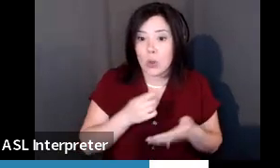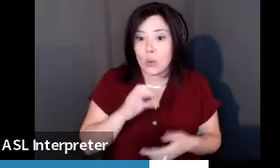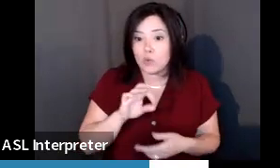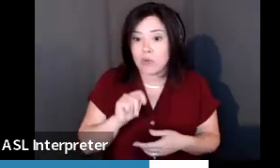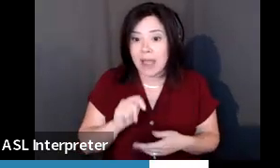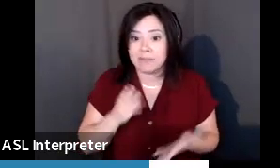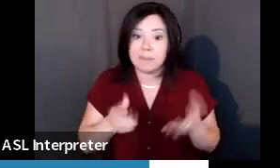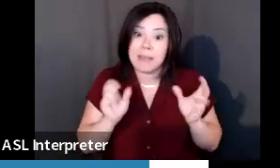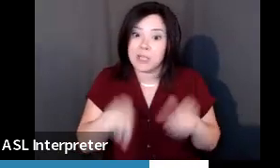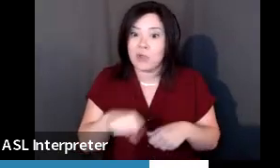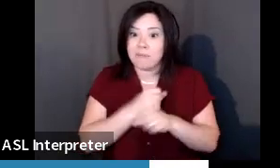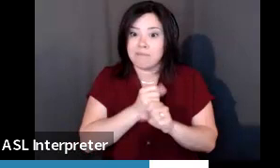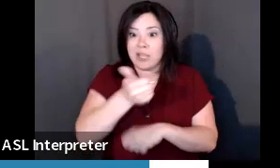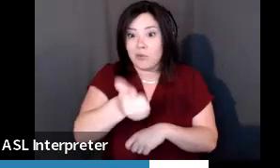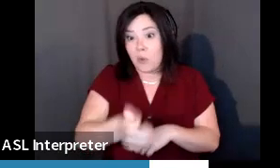one yourself.